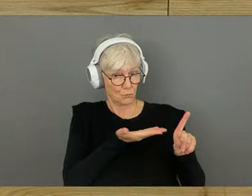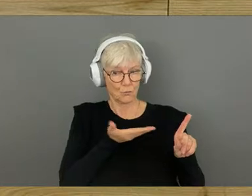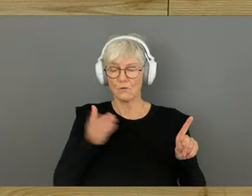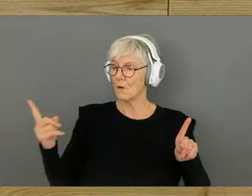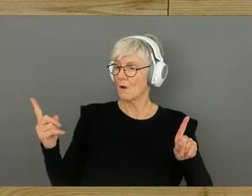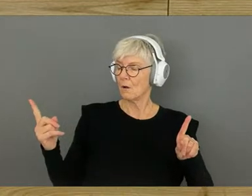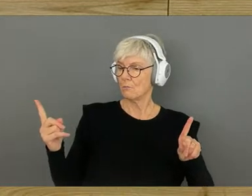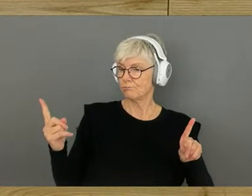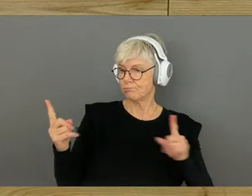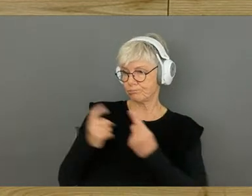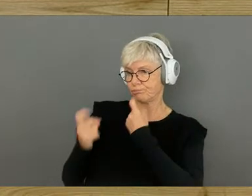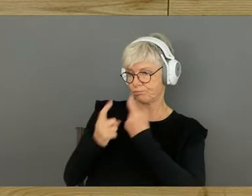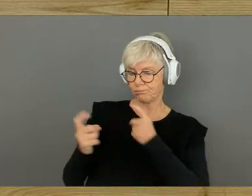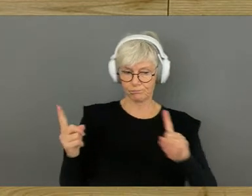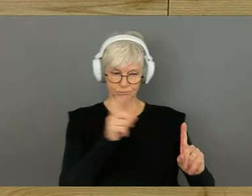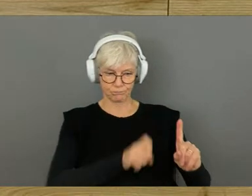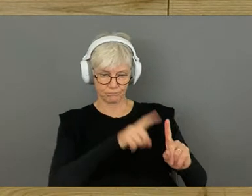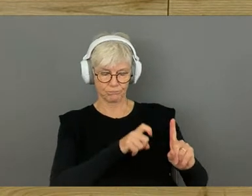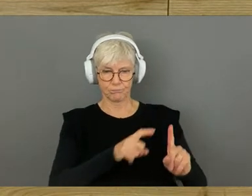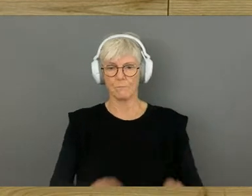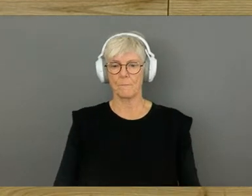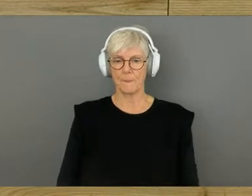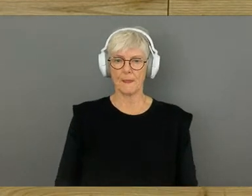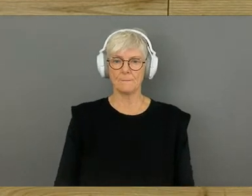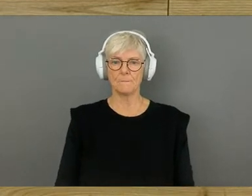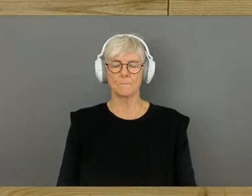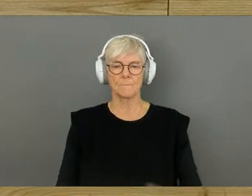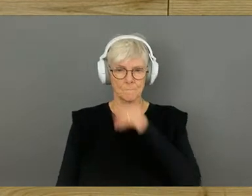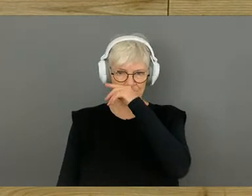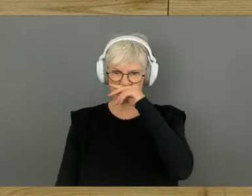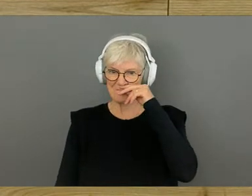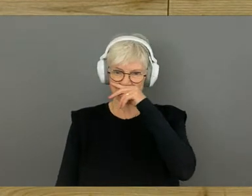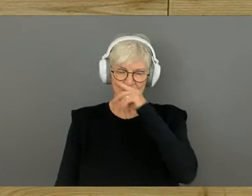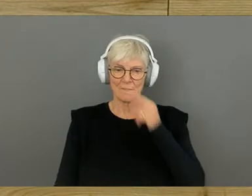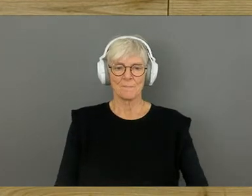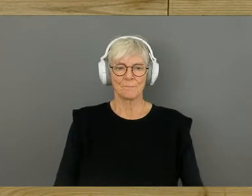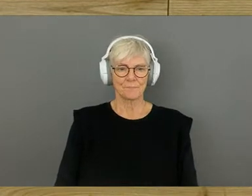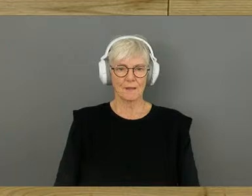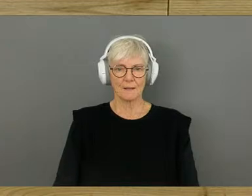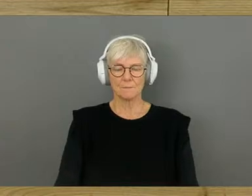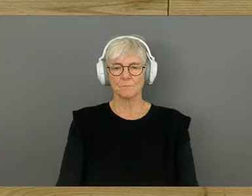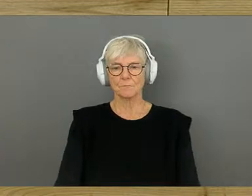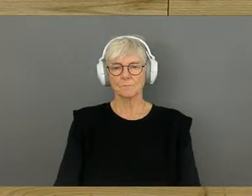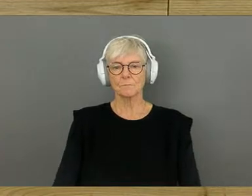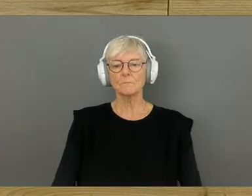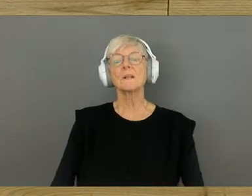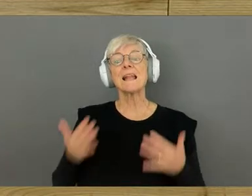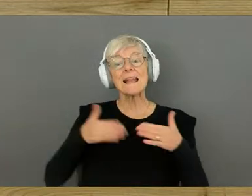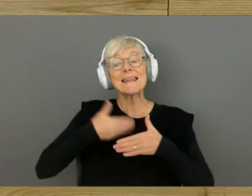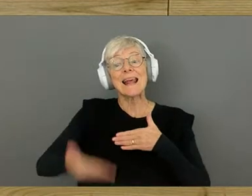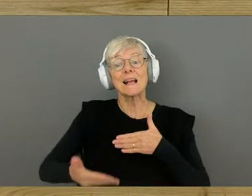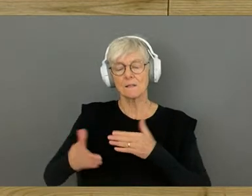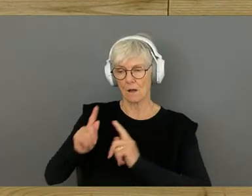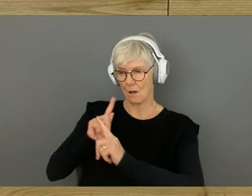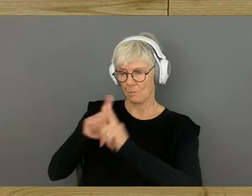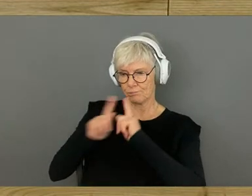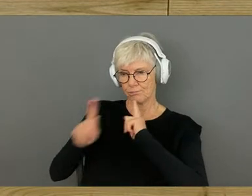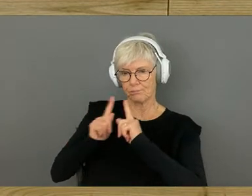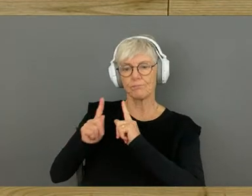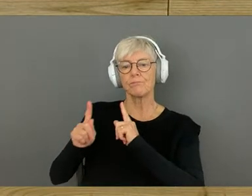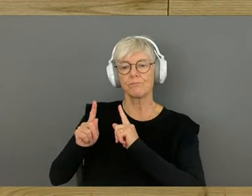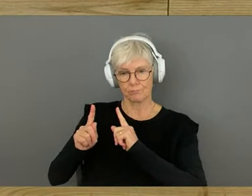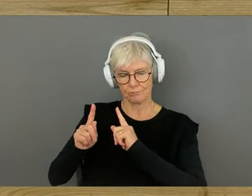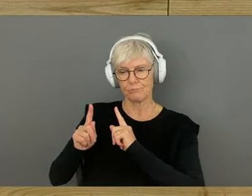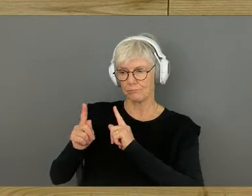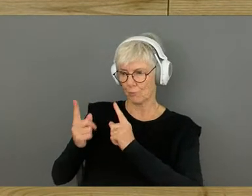aux questions des journalistes. Before we move to reporters' questions, I would like to say that the director of New